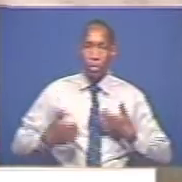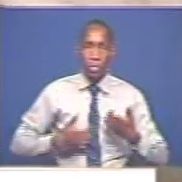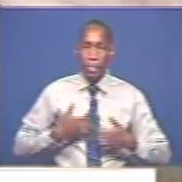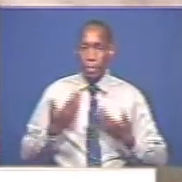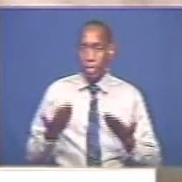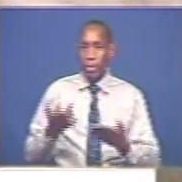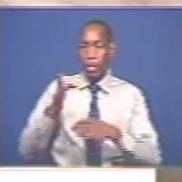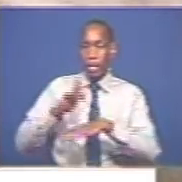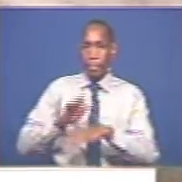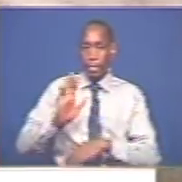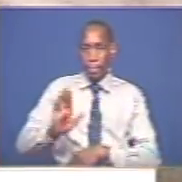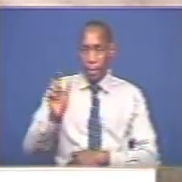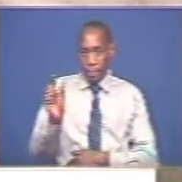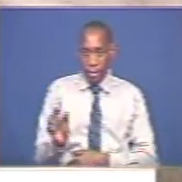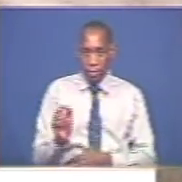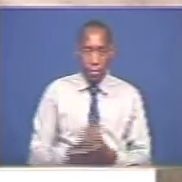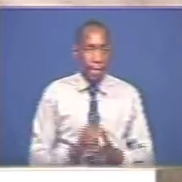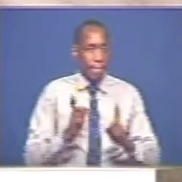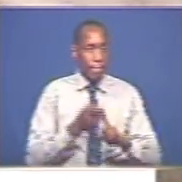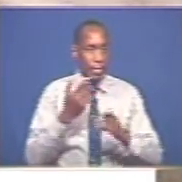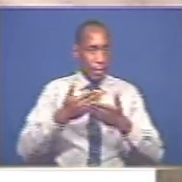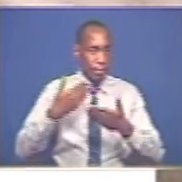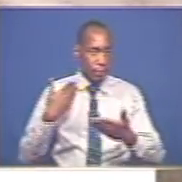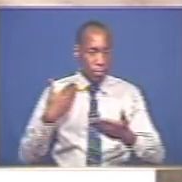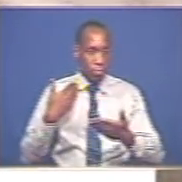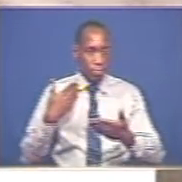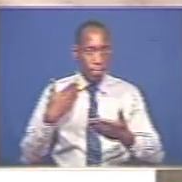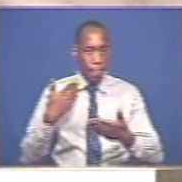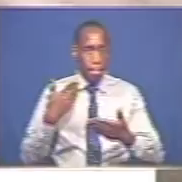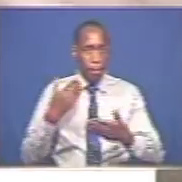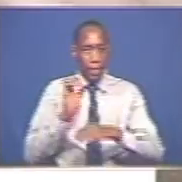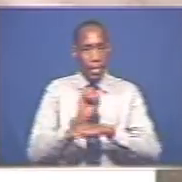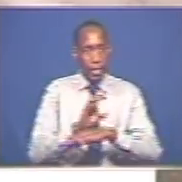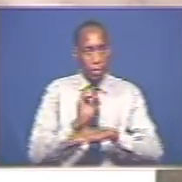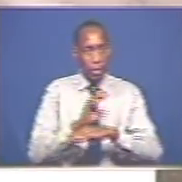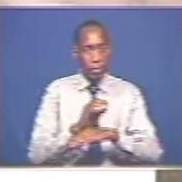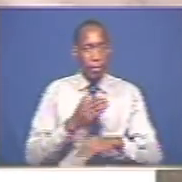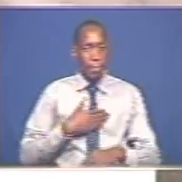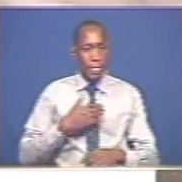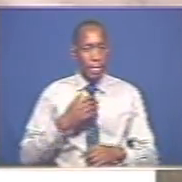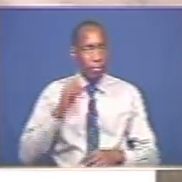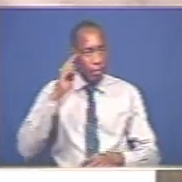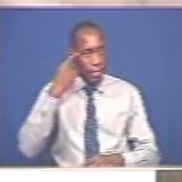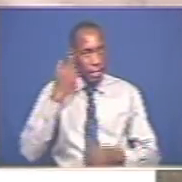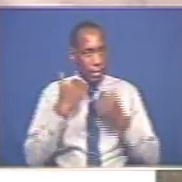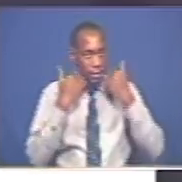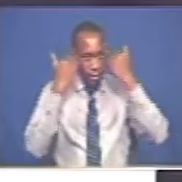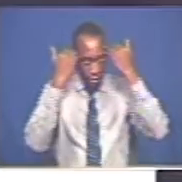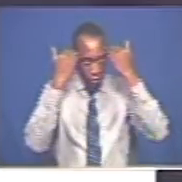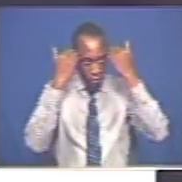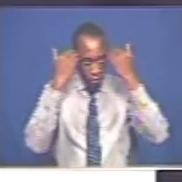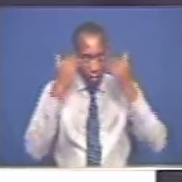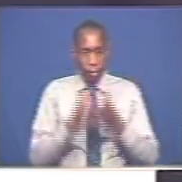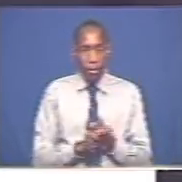is affected. Personally, I have a background in counseling, and I'm just thinking about depression. It appears to be, other than being a